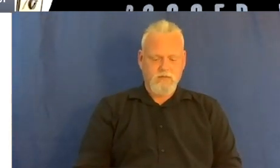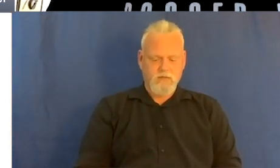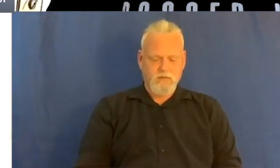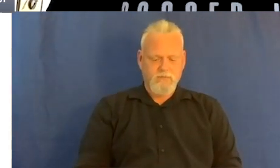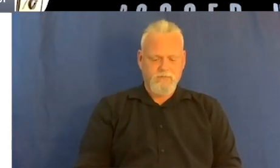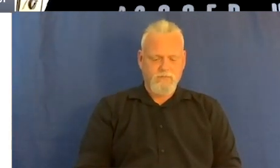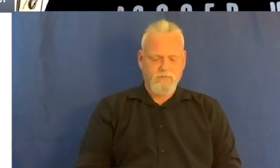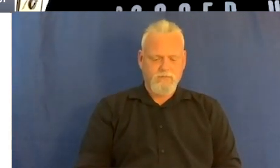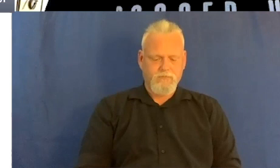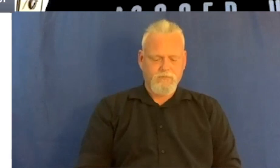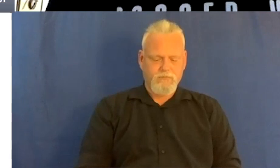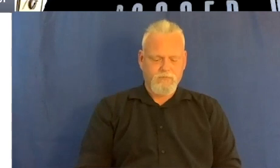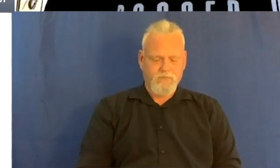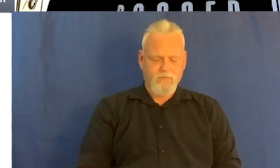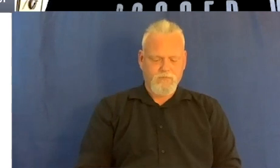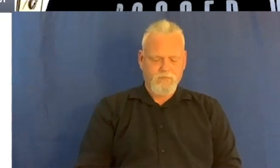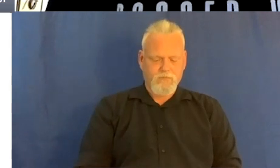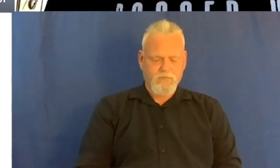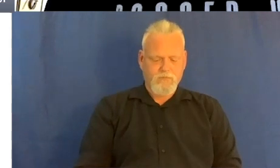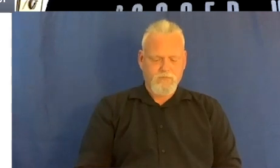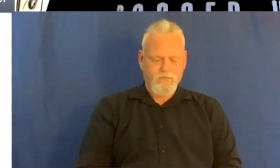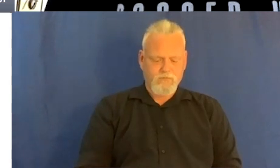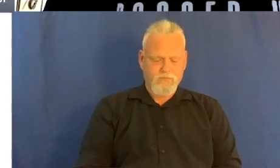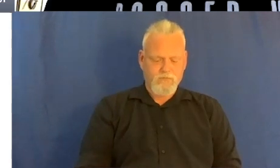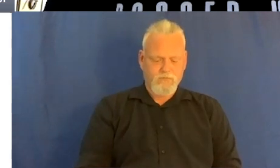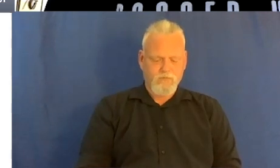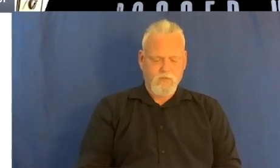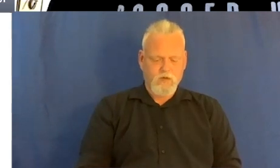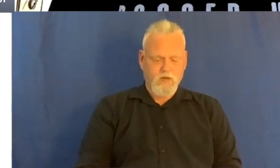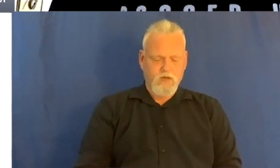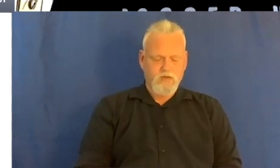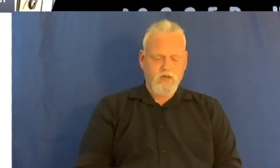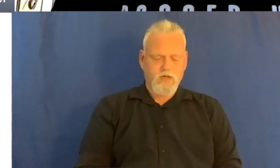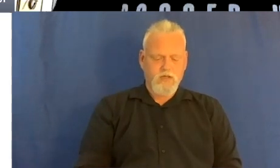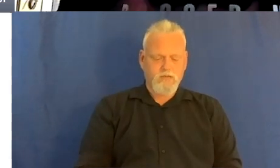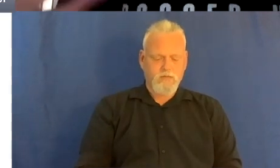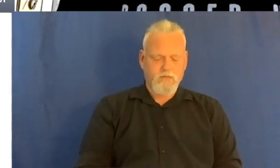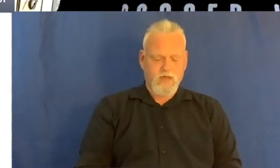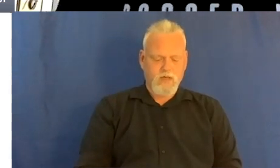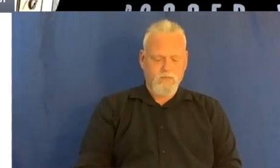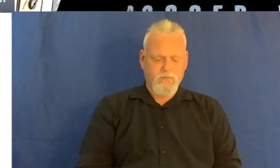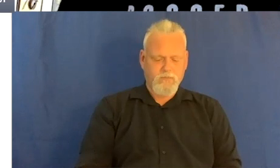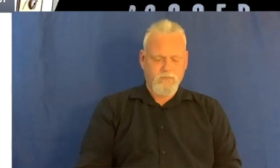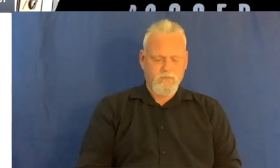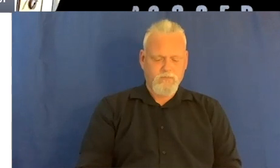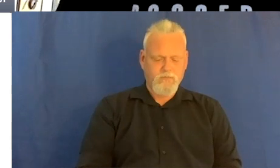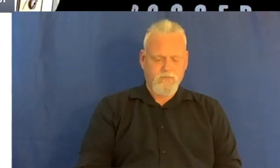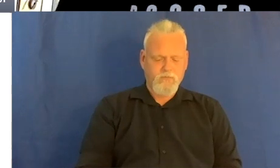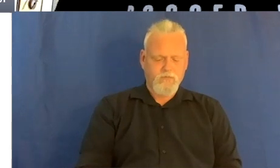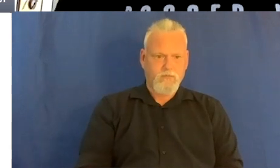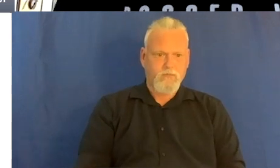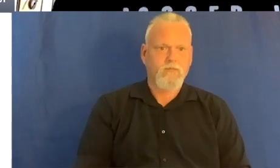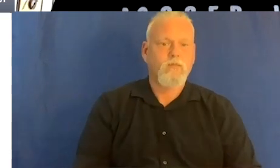make sure we get back to that individual. But this recording and the slides will be available to all those that are in attendance after